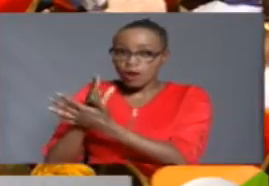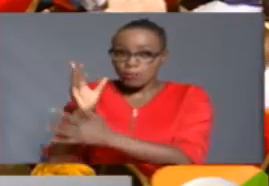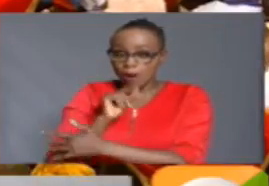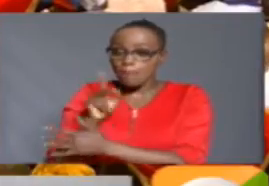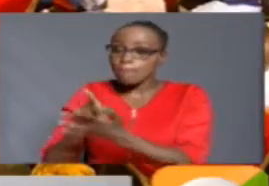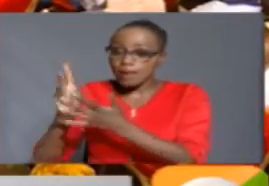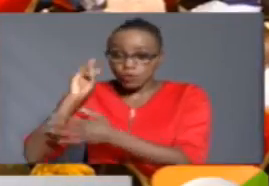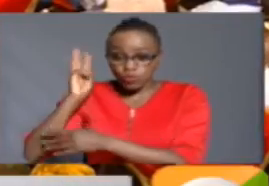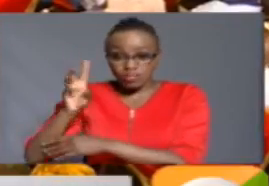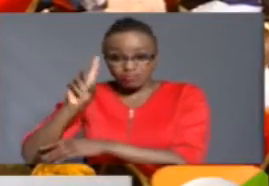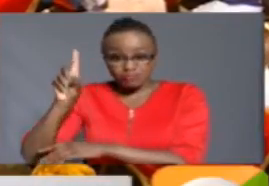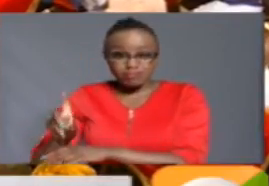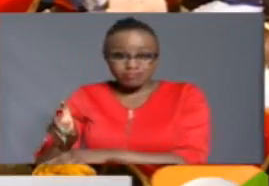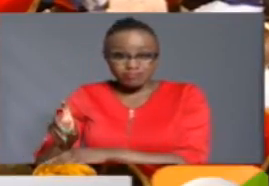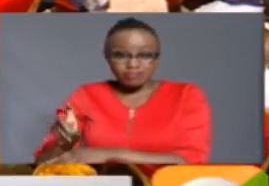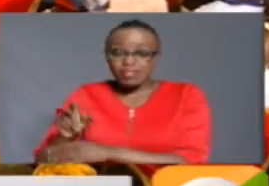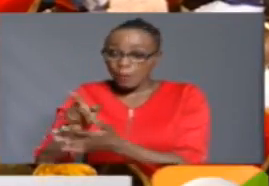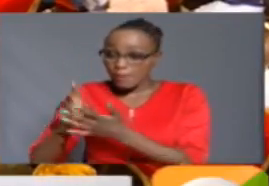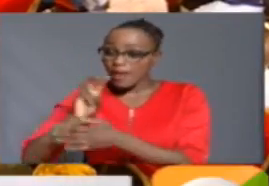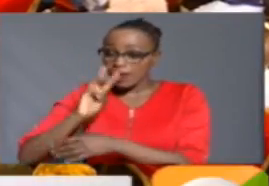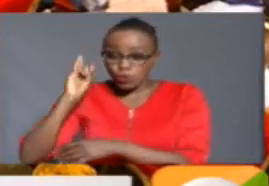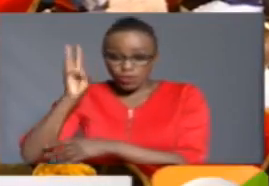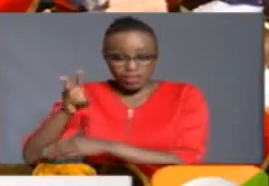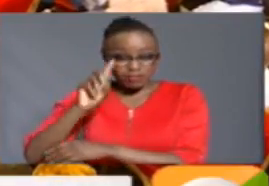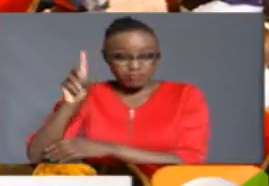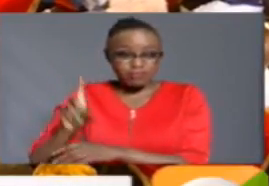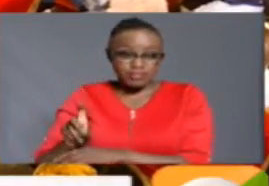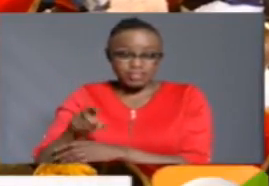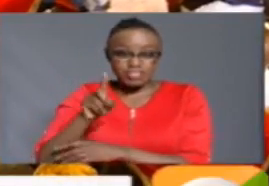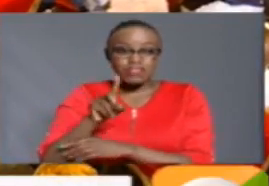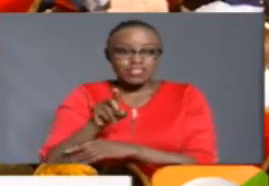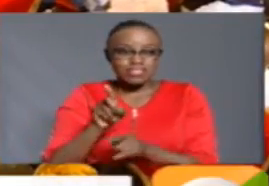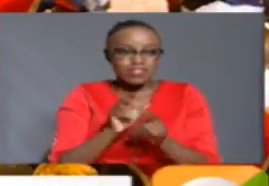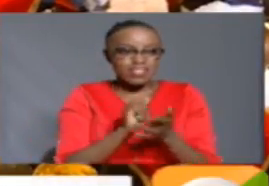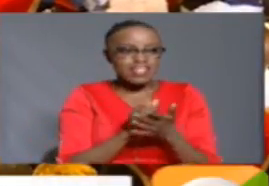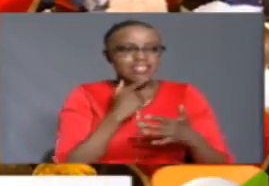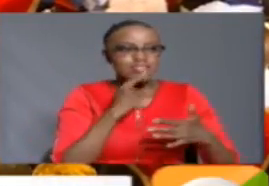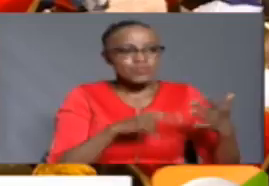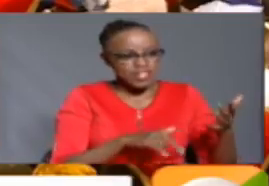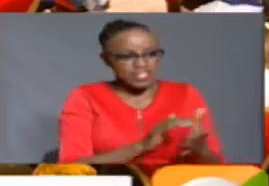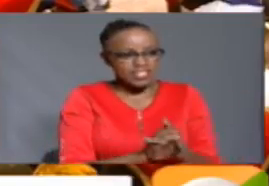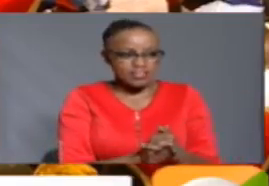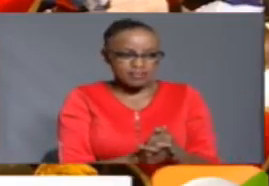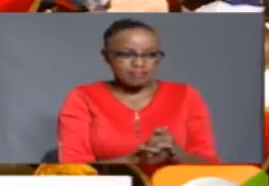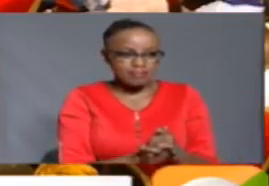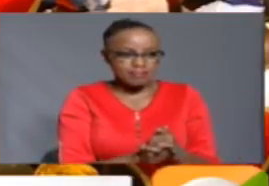going to pay. So he has, and Seth will just tell you,